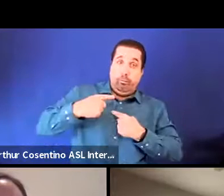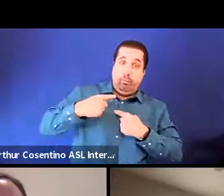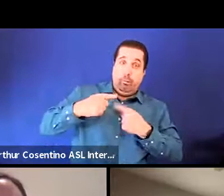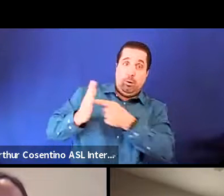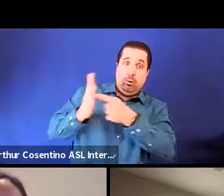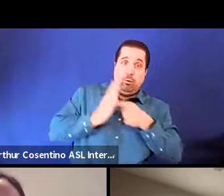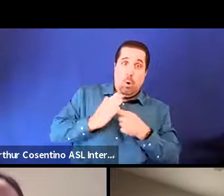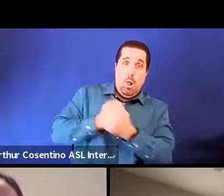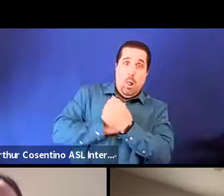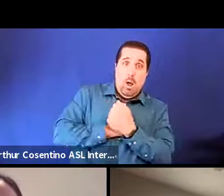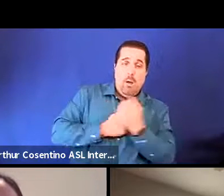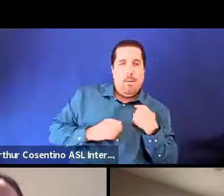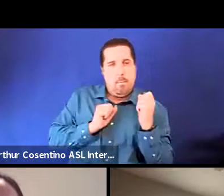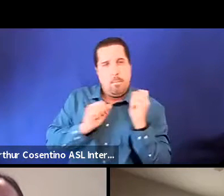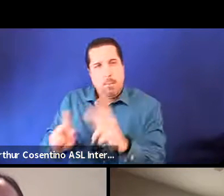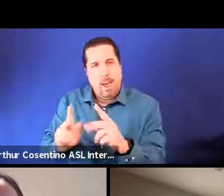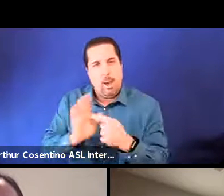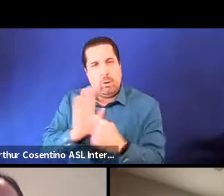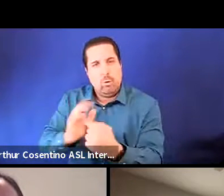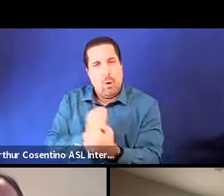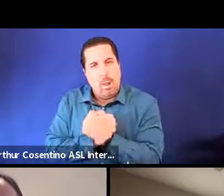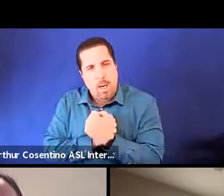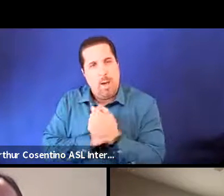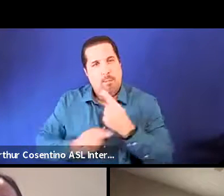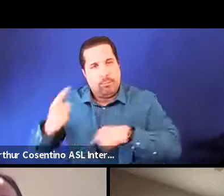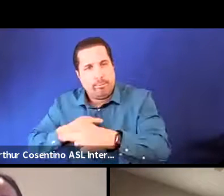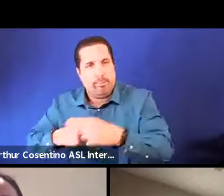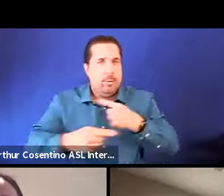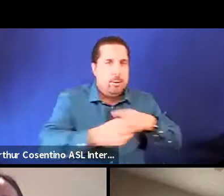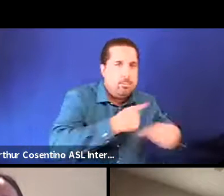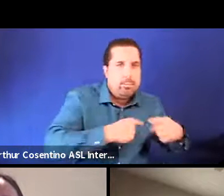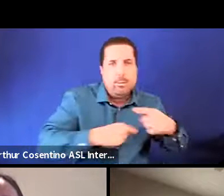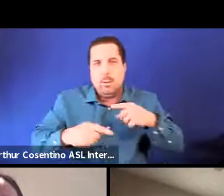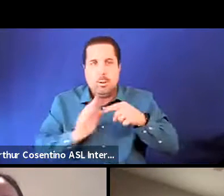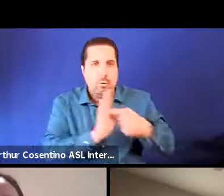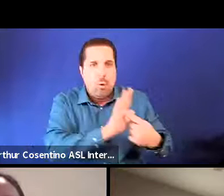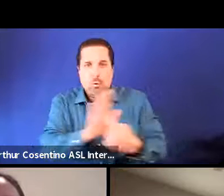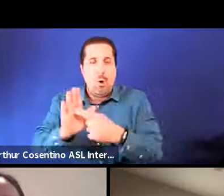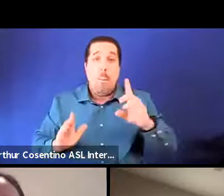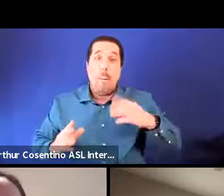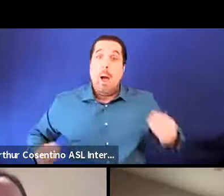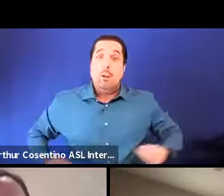that ultimately got me to pardon and got me to stay. And so that's where my joy comes from.